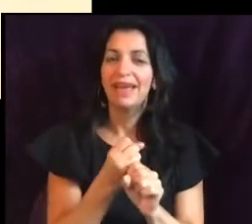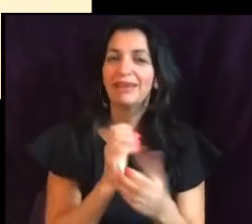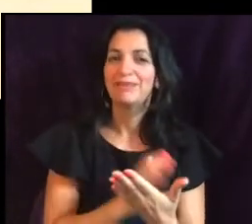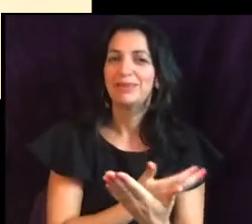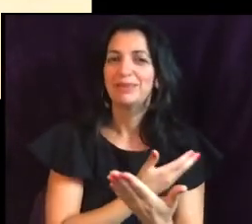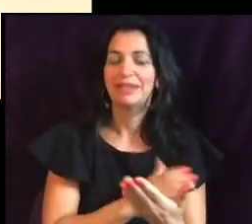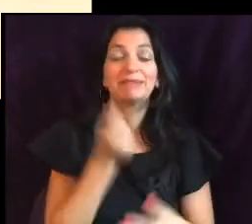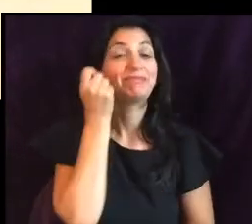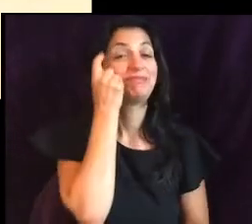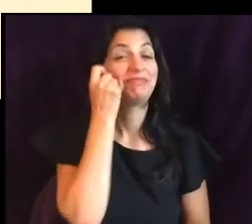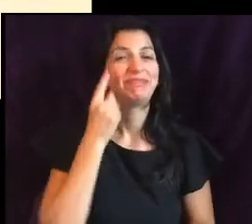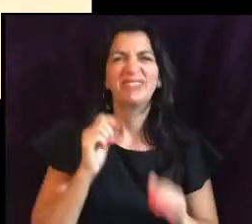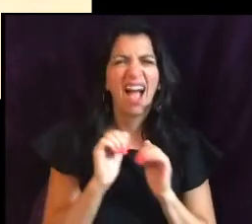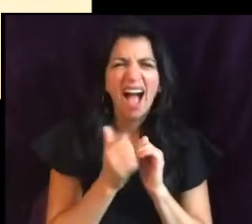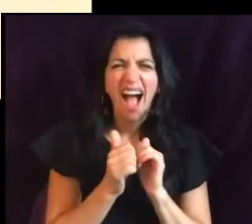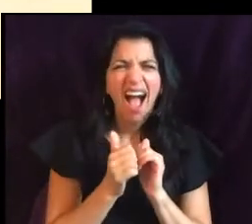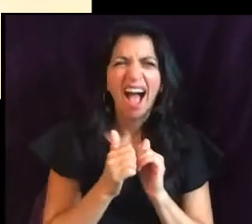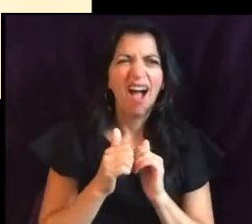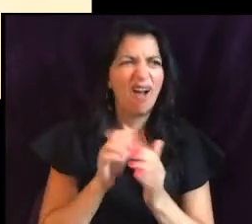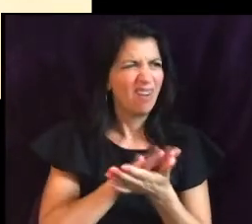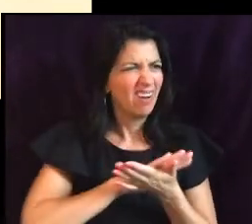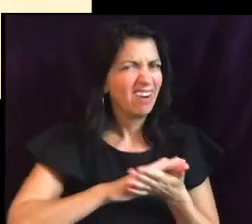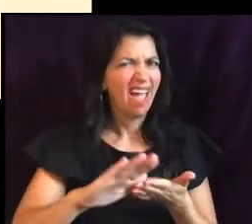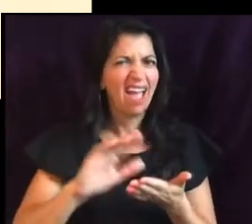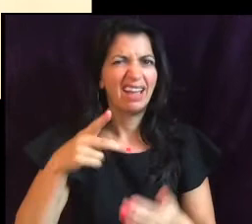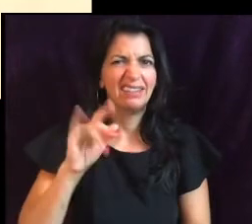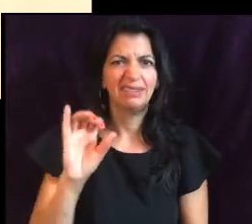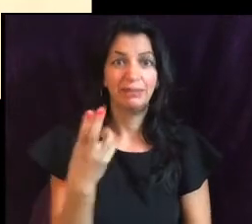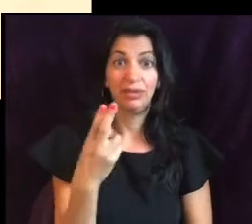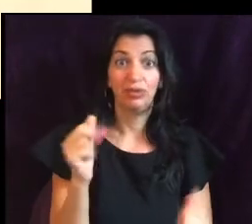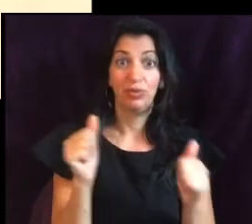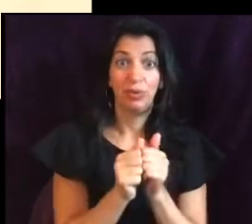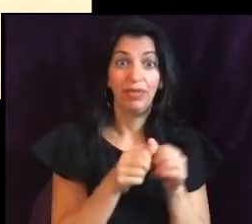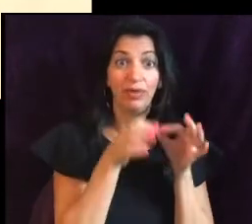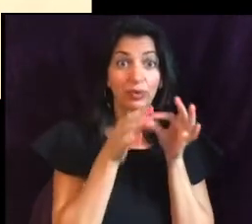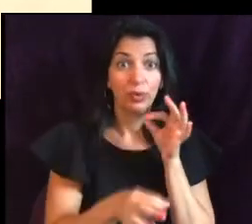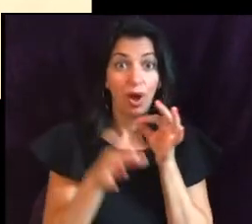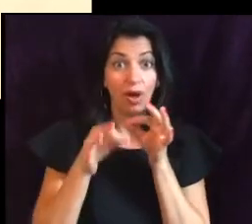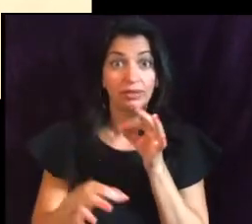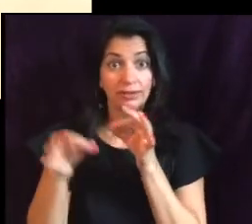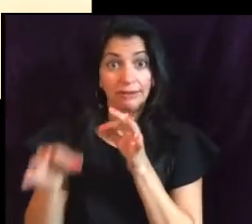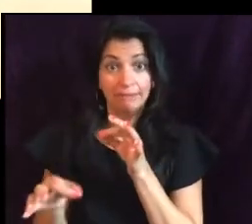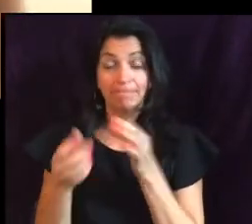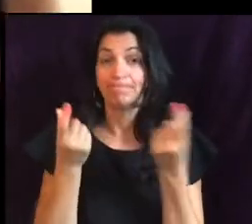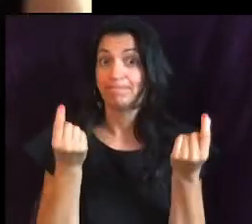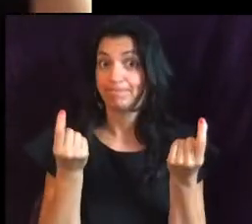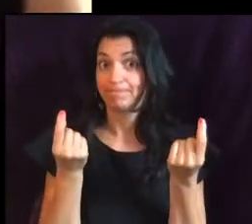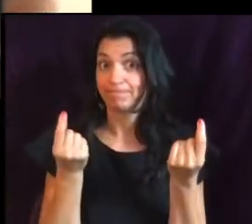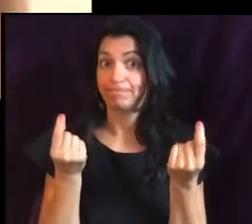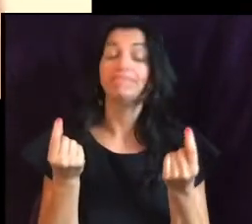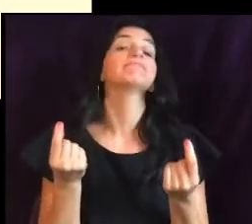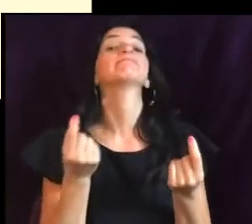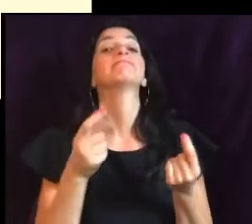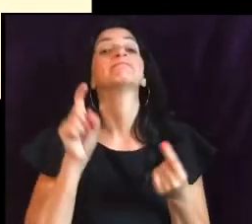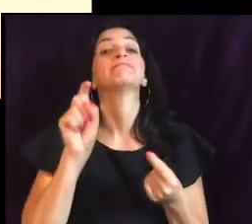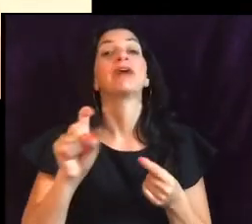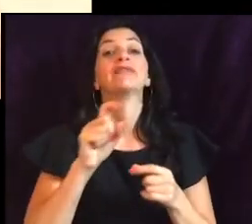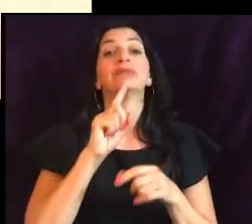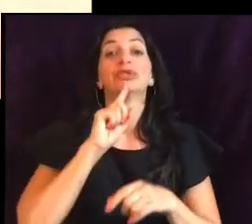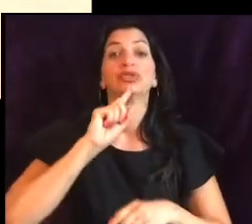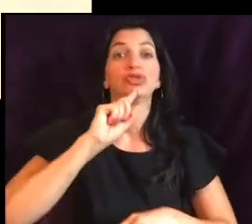Now, the trick to playing a nice pitch on these straws is you want to make sure